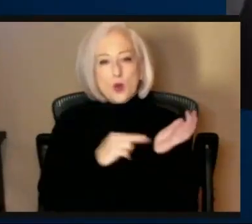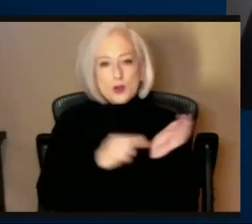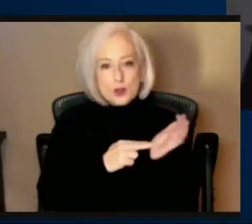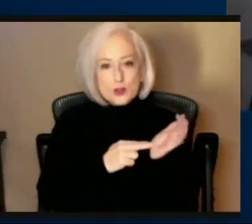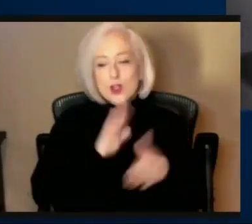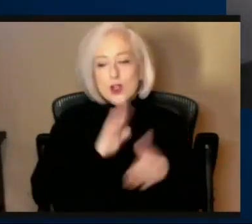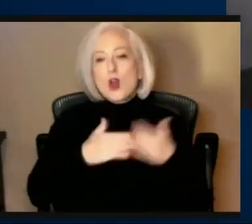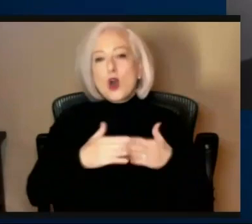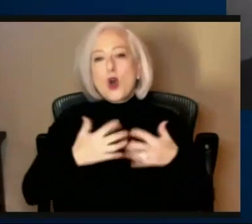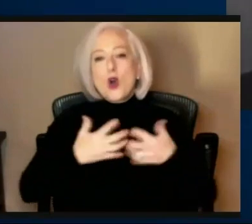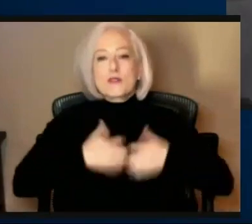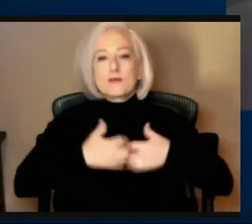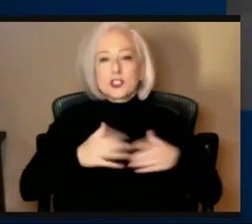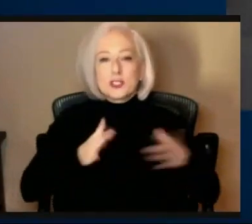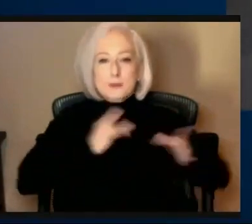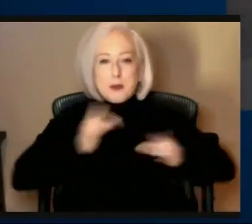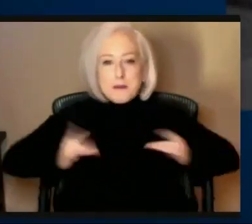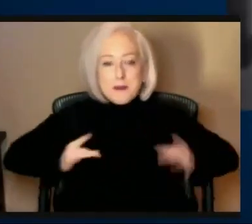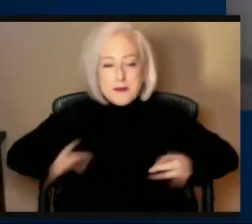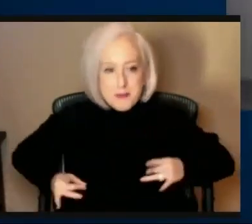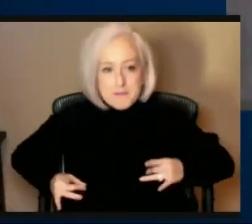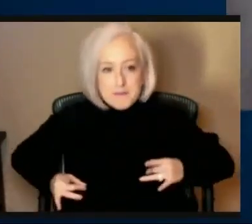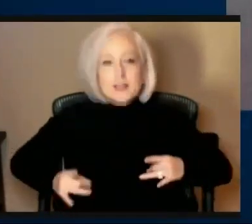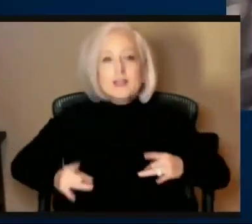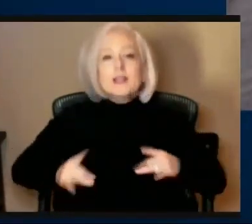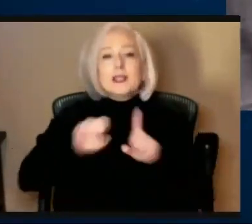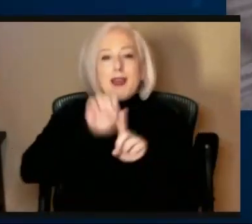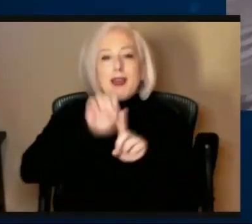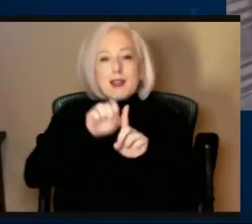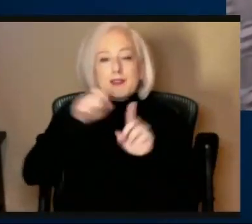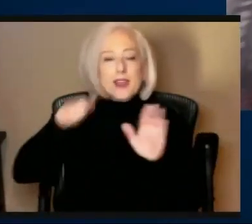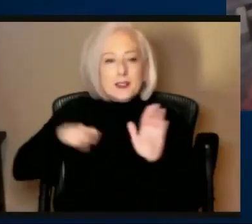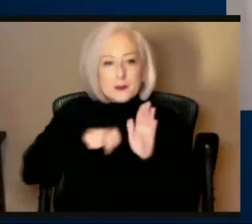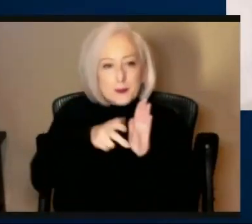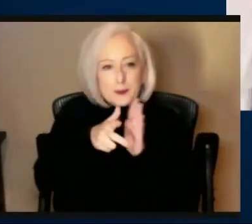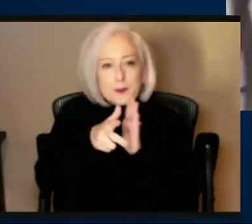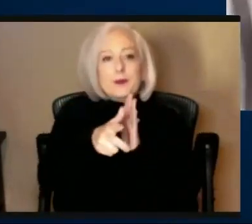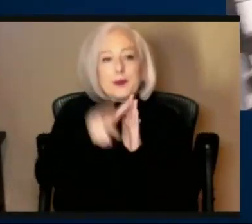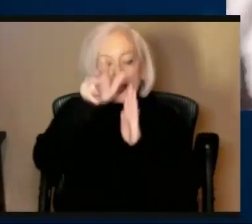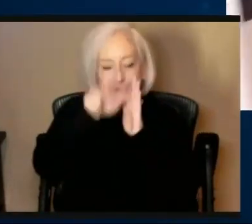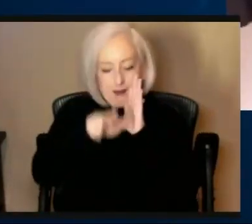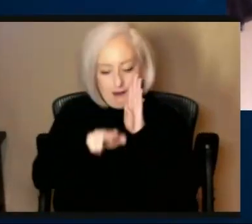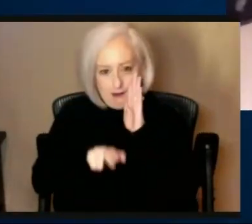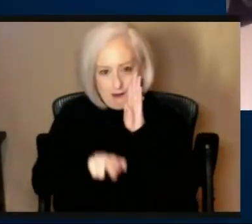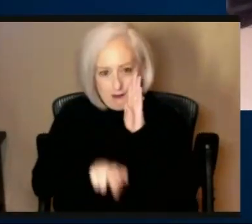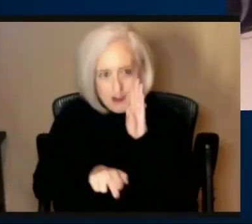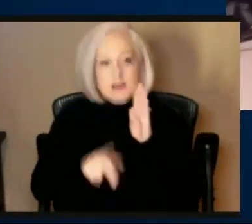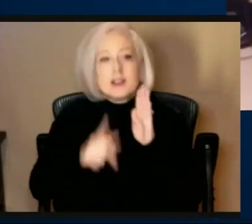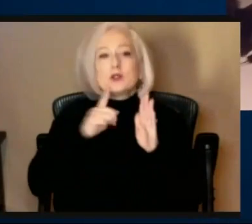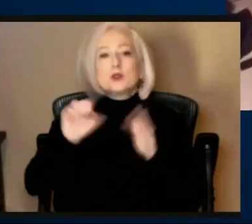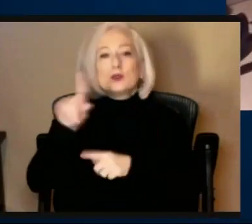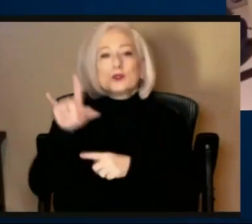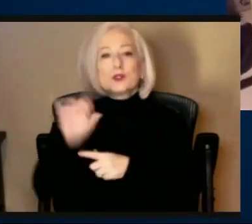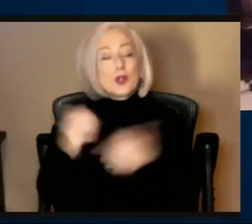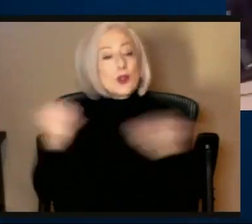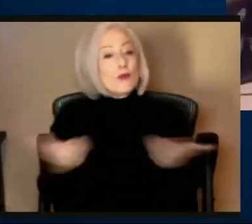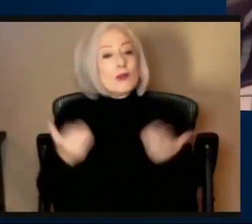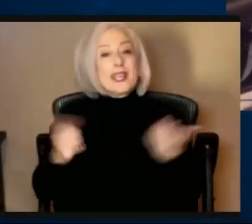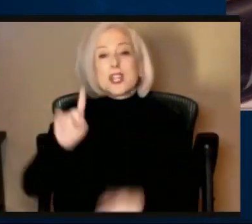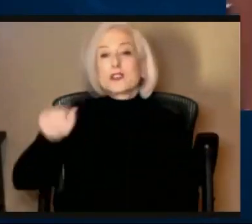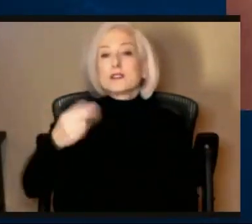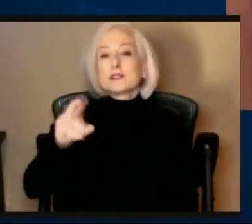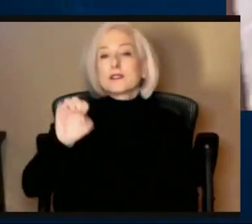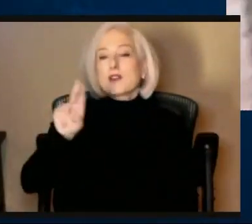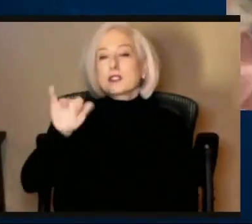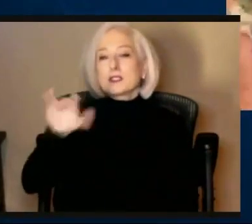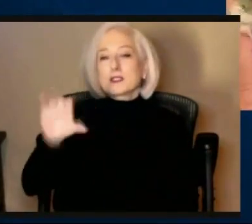go zipping down into elevators and down hallways, down to the studio. It was right here inside the Dolph Simons Jr. Family